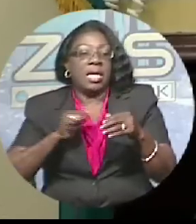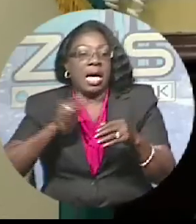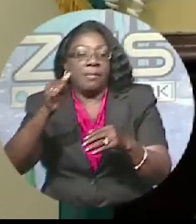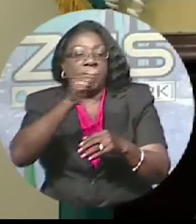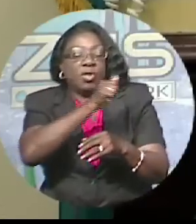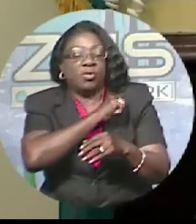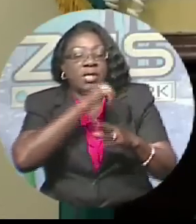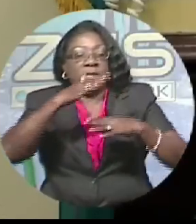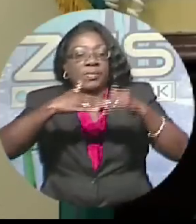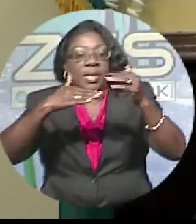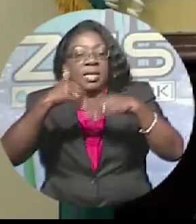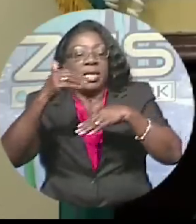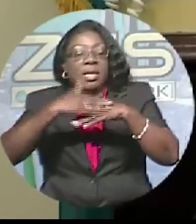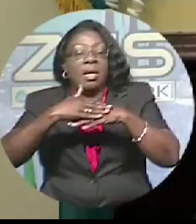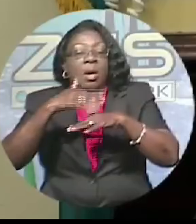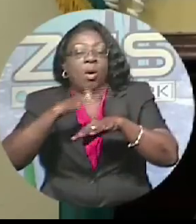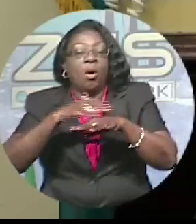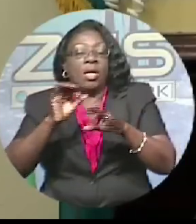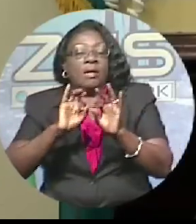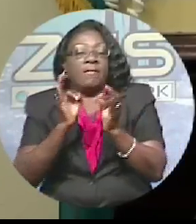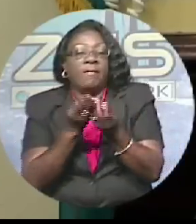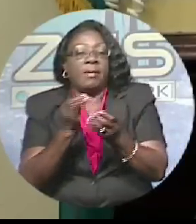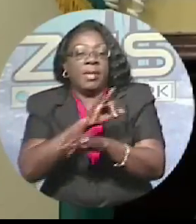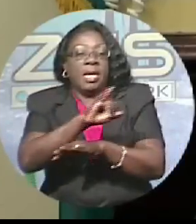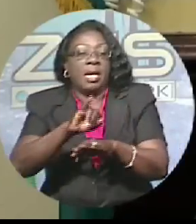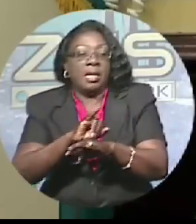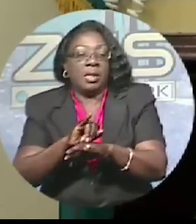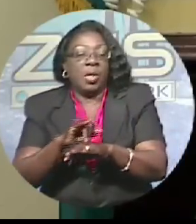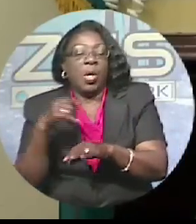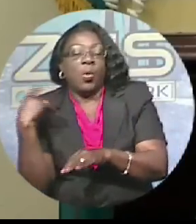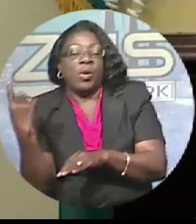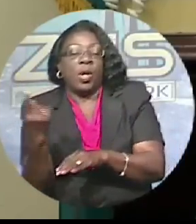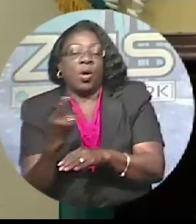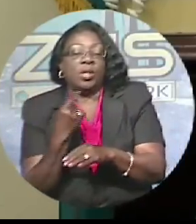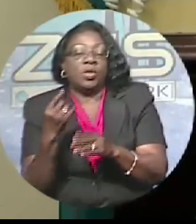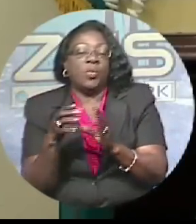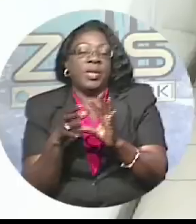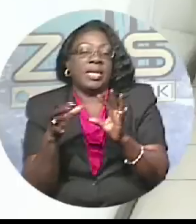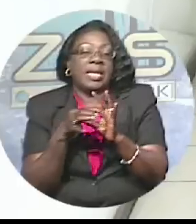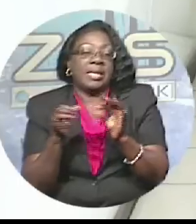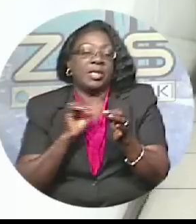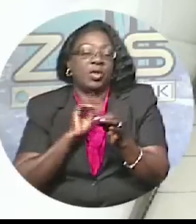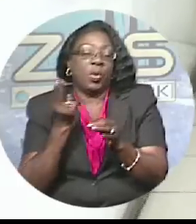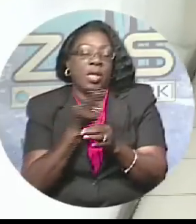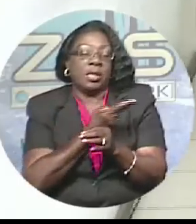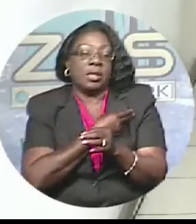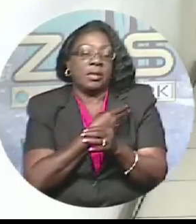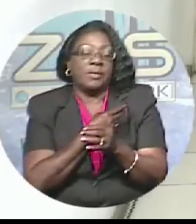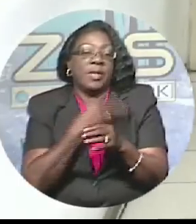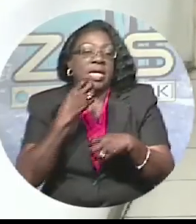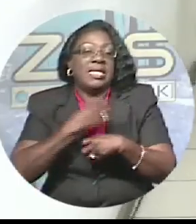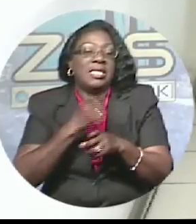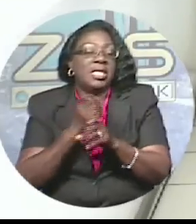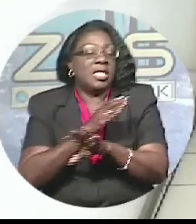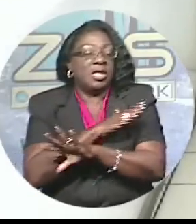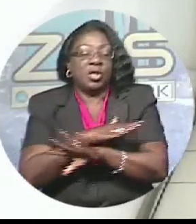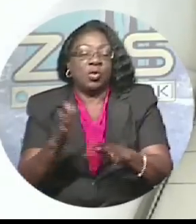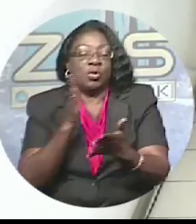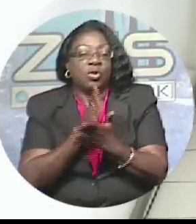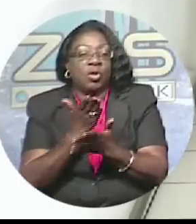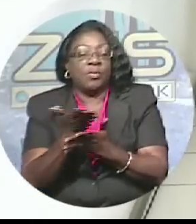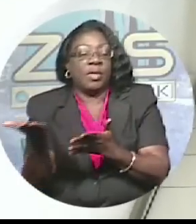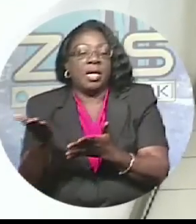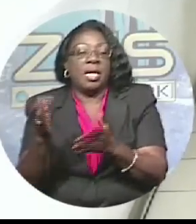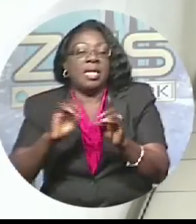administrator's complex, but they will also be connected to us. But the changes don't end there. Smith says